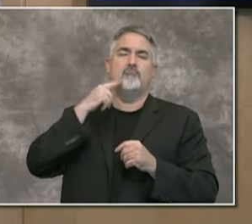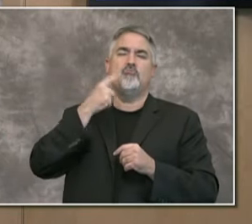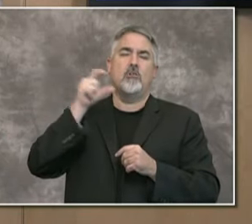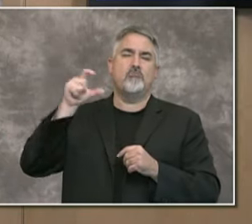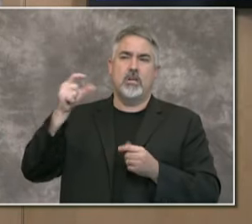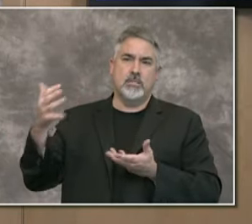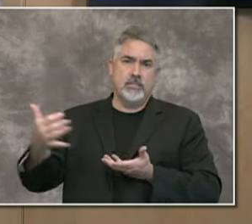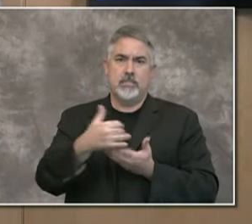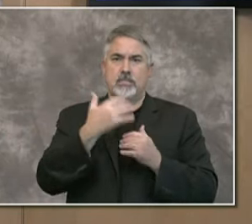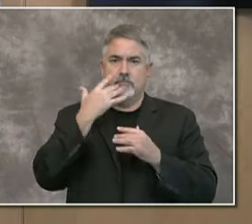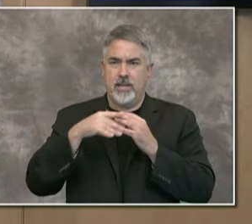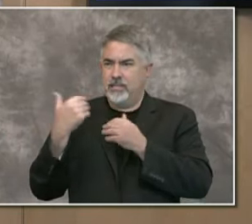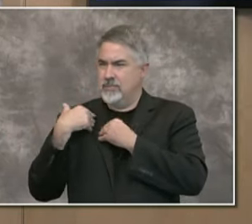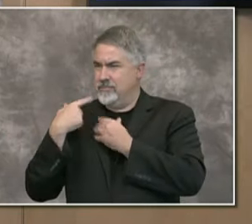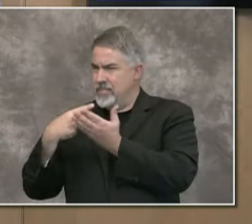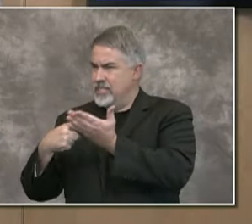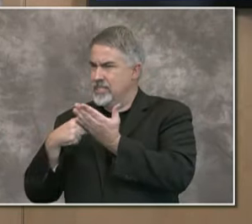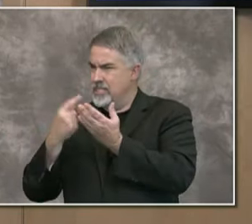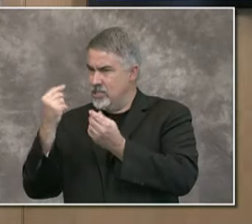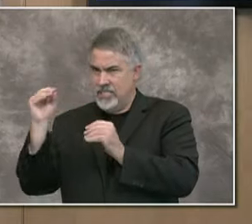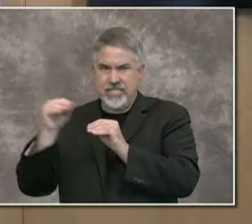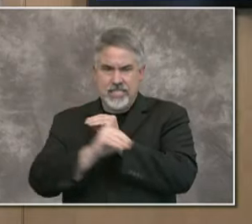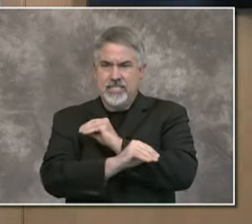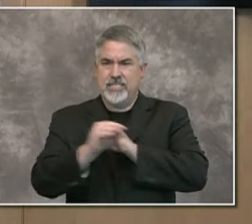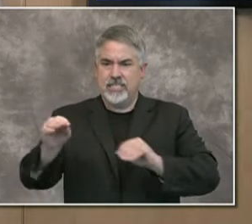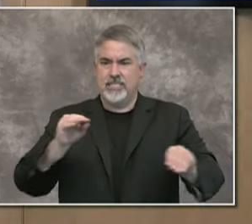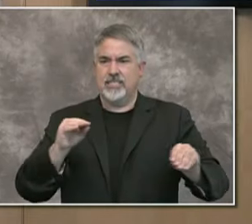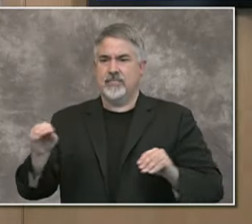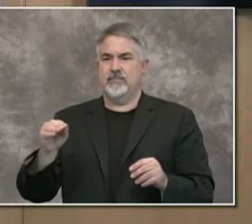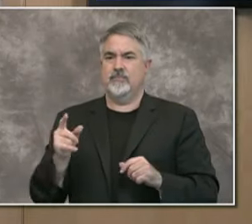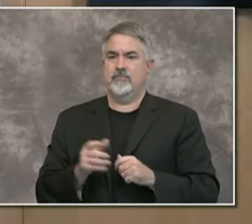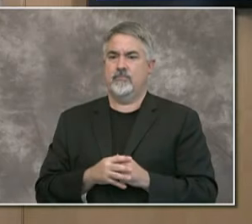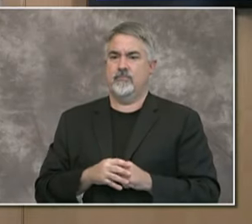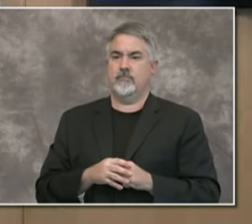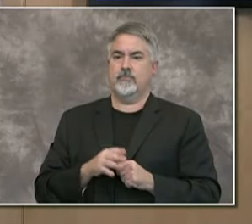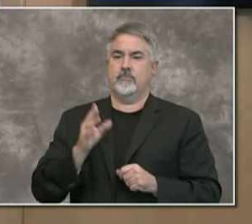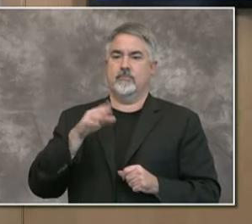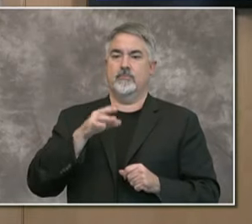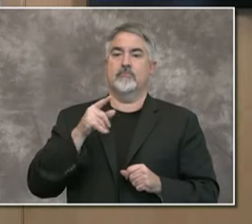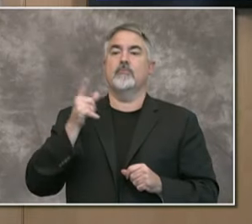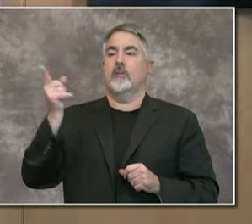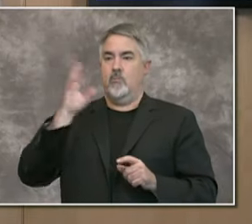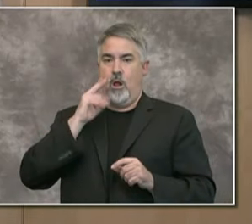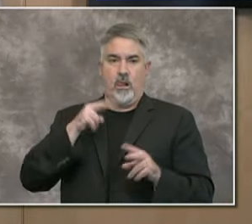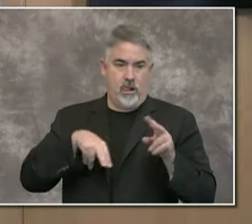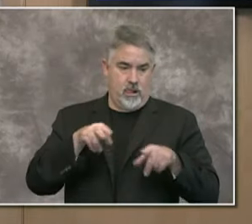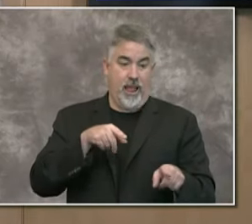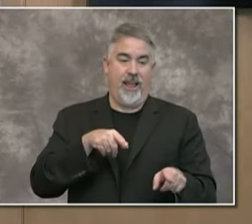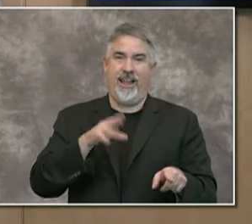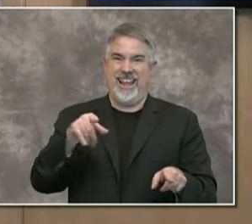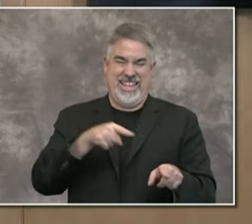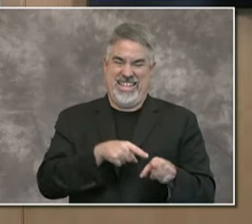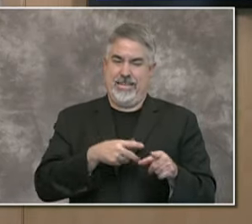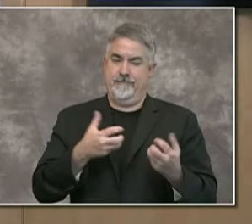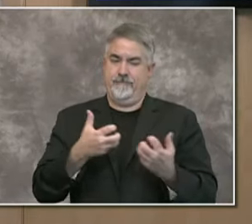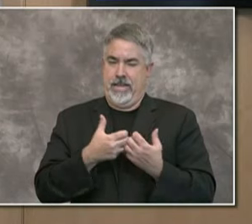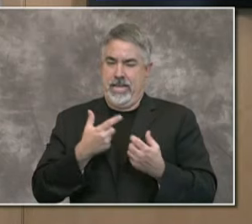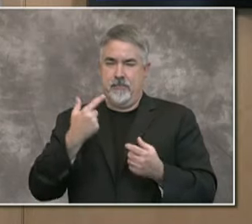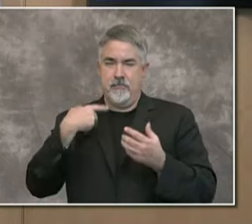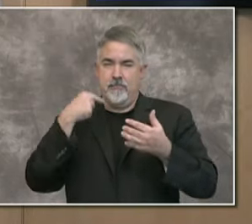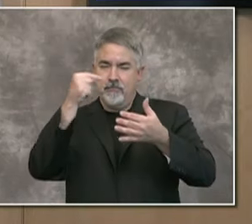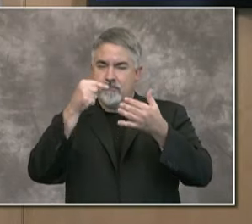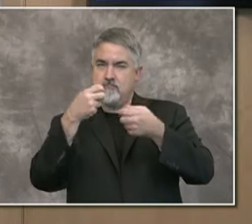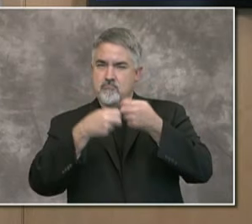their physicians have indicated would benefit from it will be able to have access to that. So it's an extremely timely